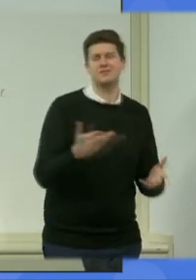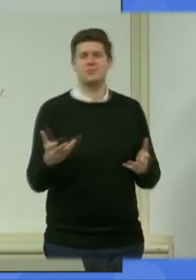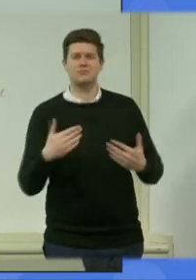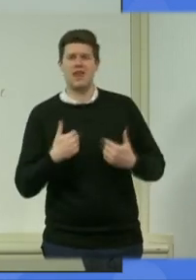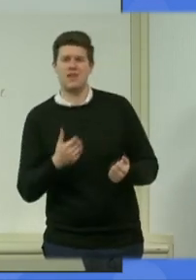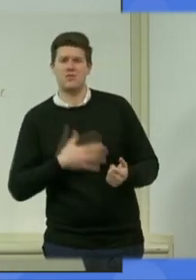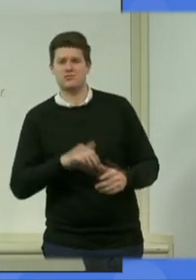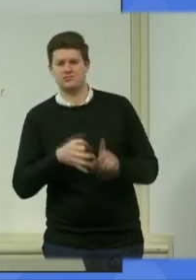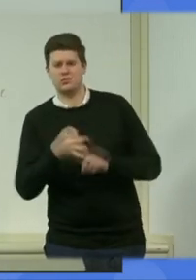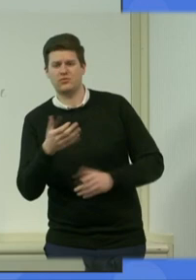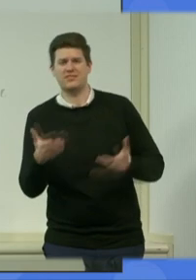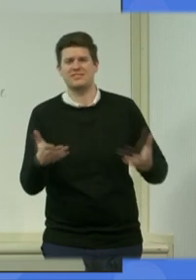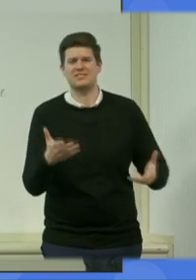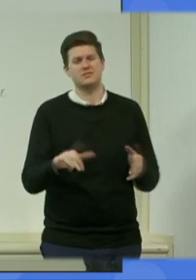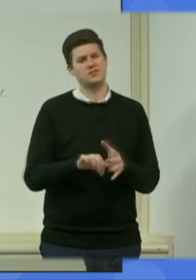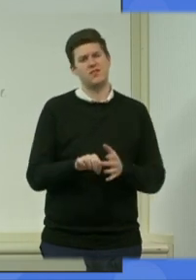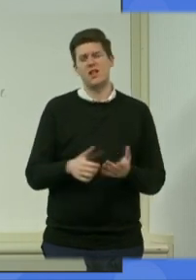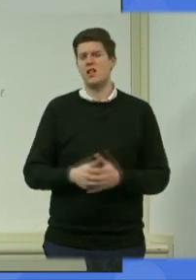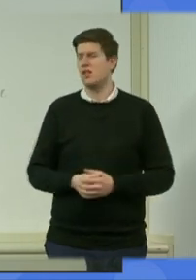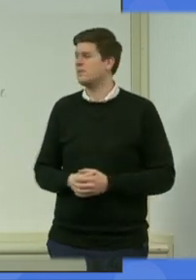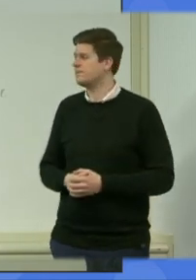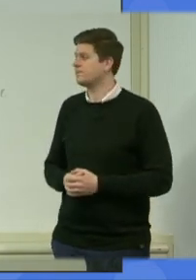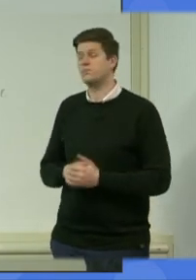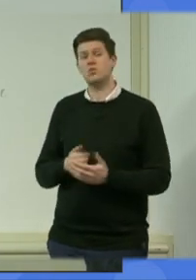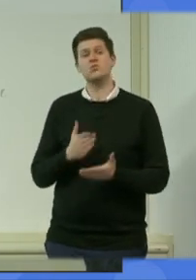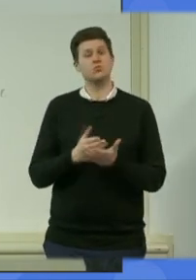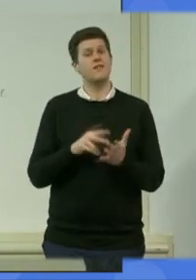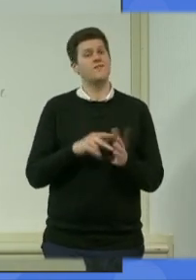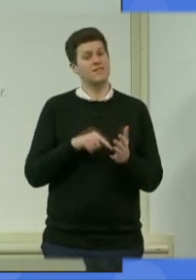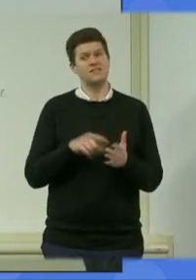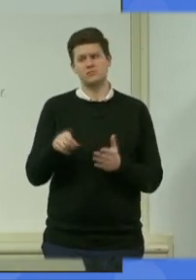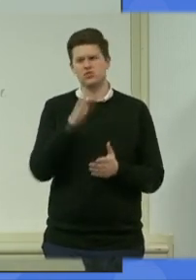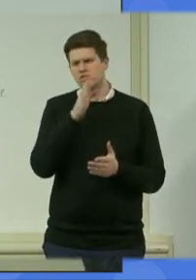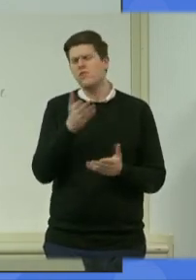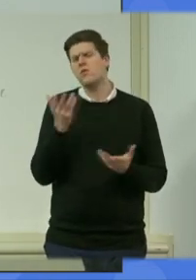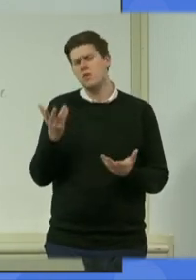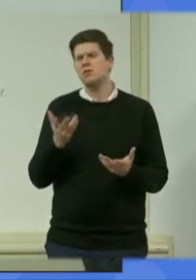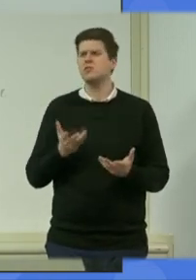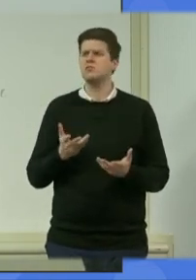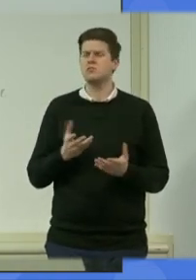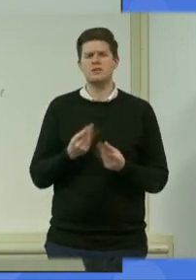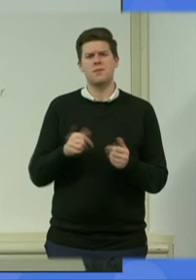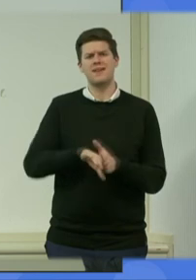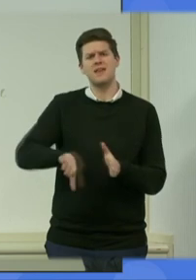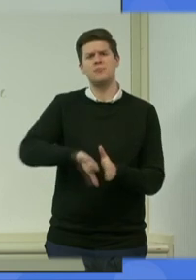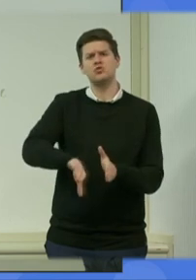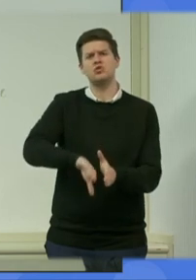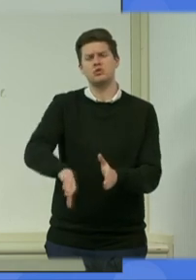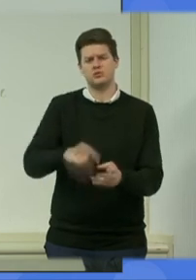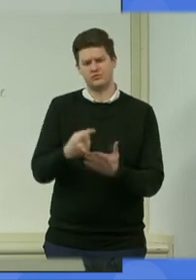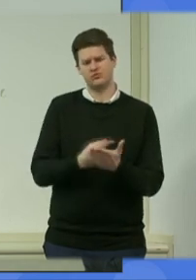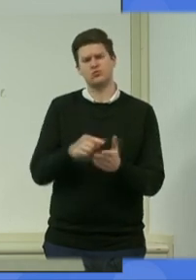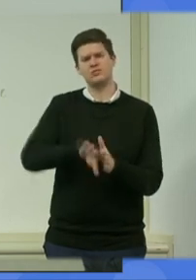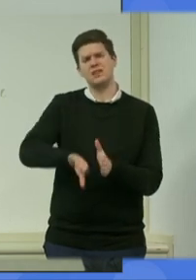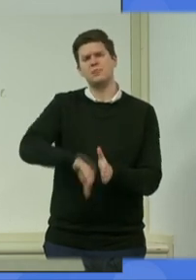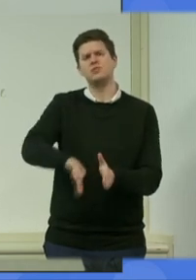are things. When we look at VAT, VAT is quite straightforward, but some of the exemptions, I'd say actually it's quite positive that we pick